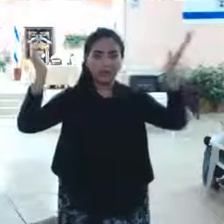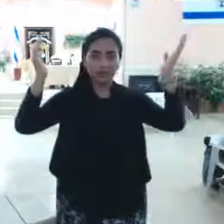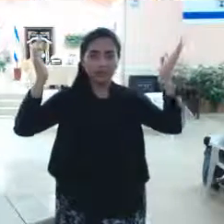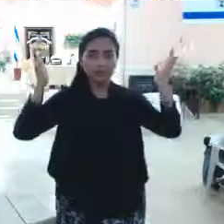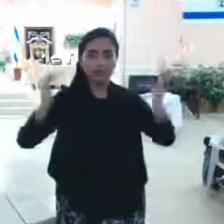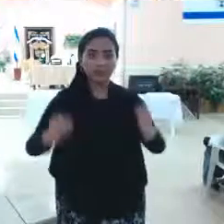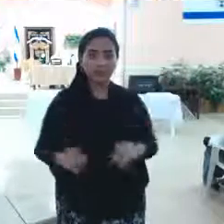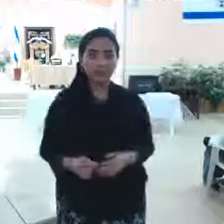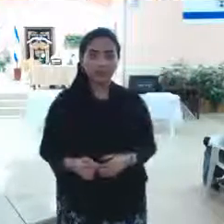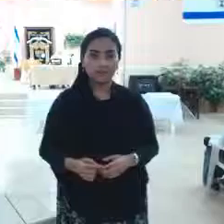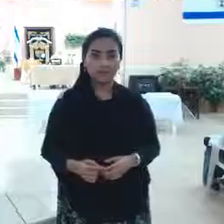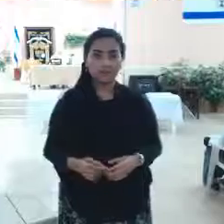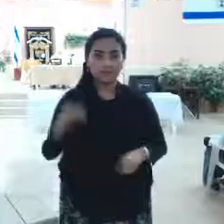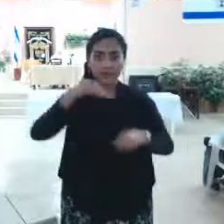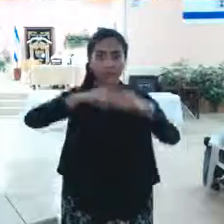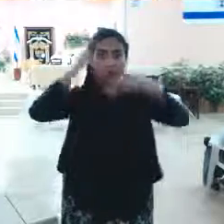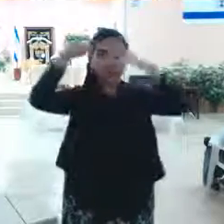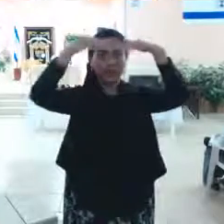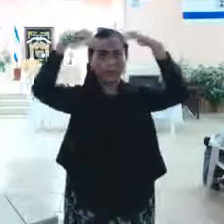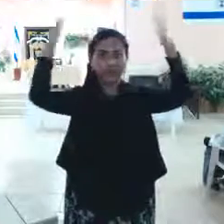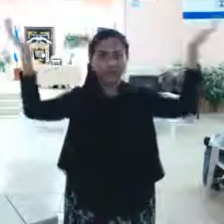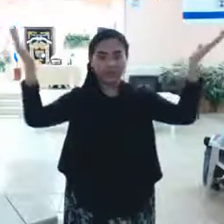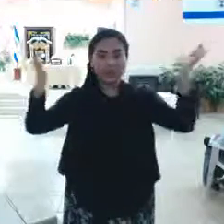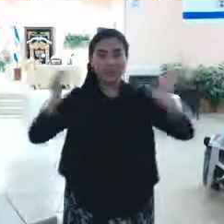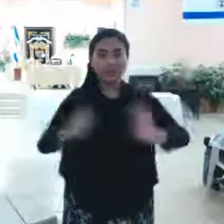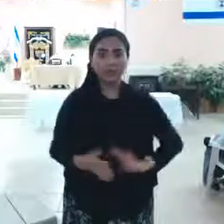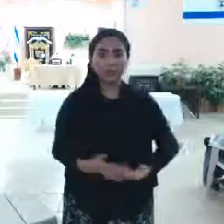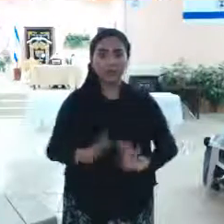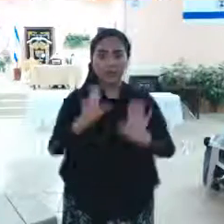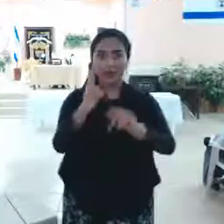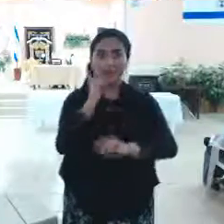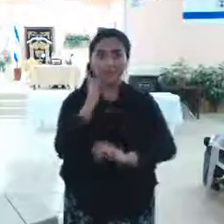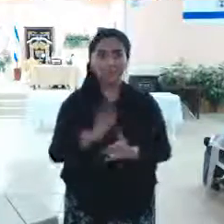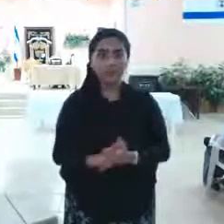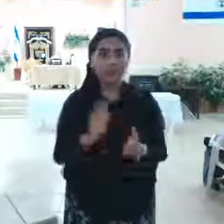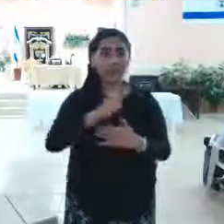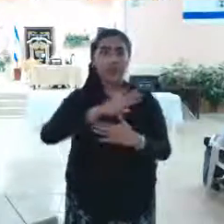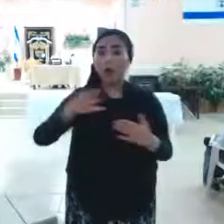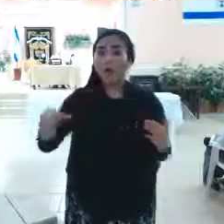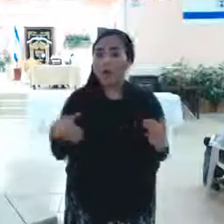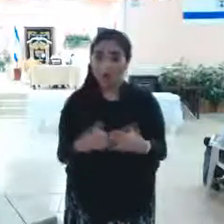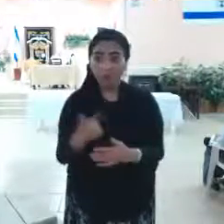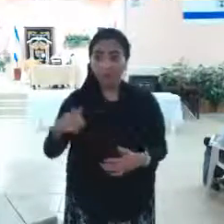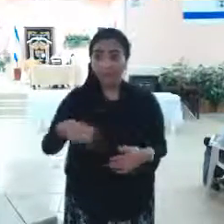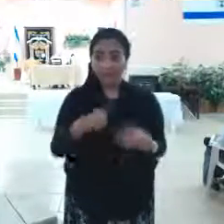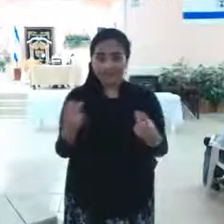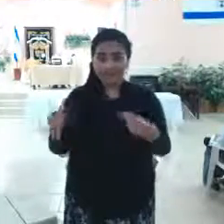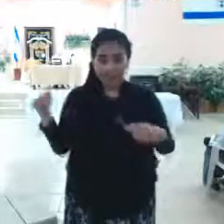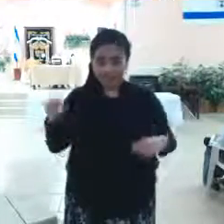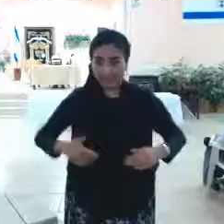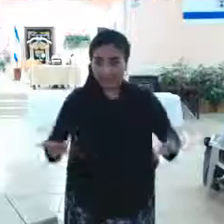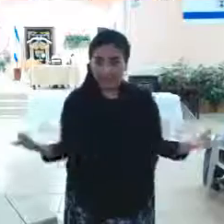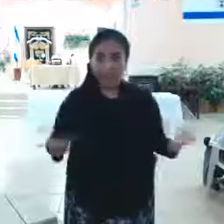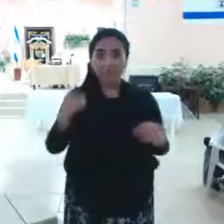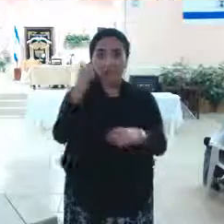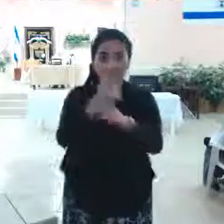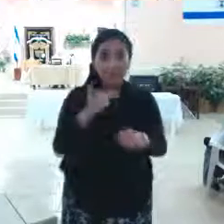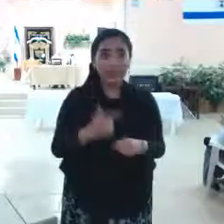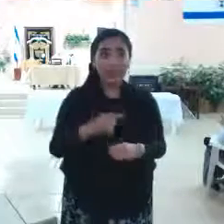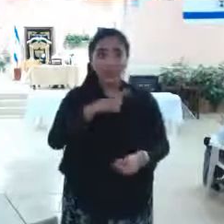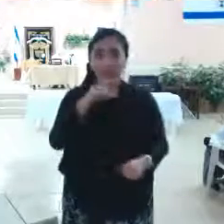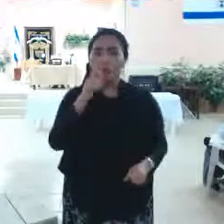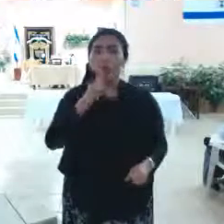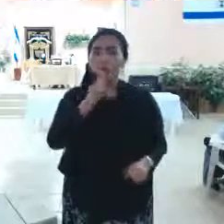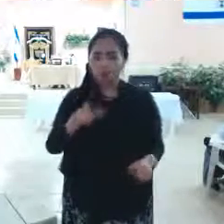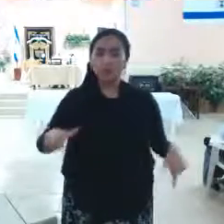his holy dwelling place, even unto heaven. Now, everything that we did here, brothers,